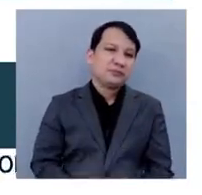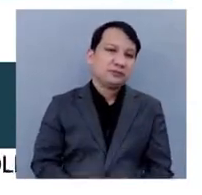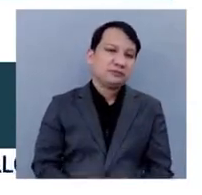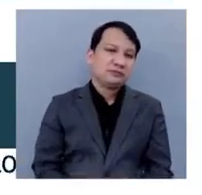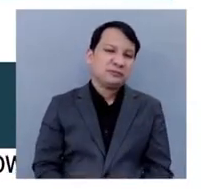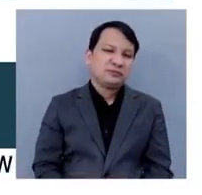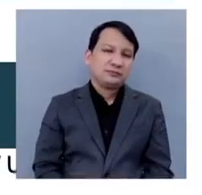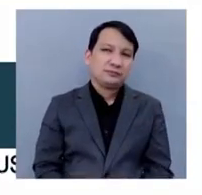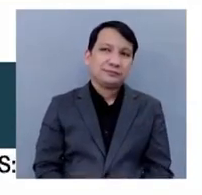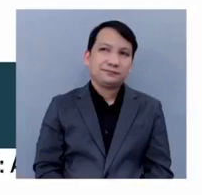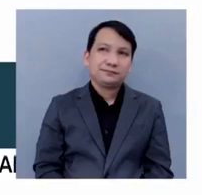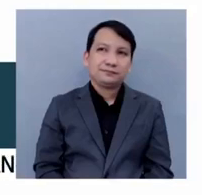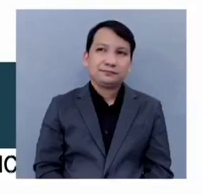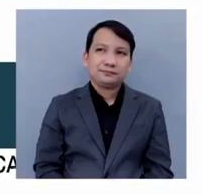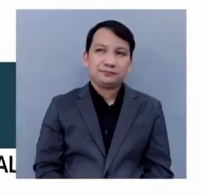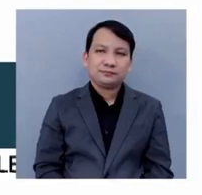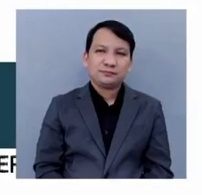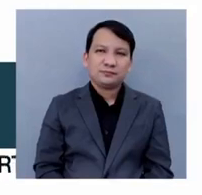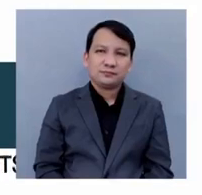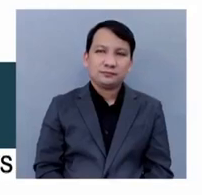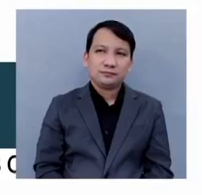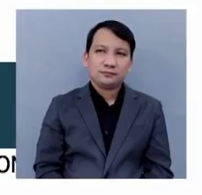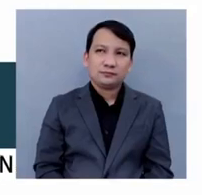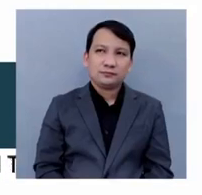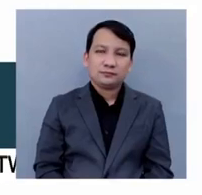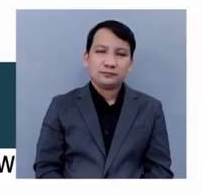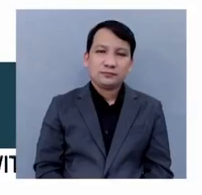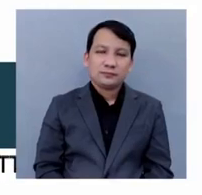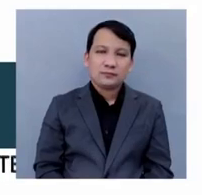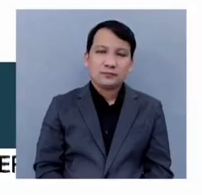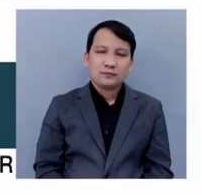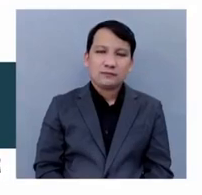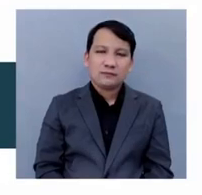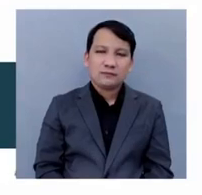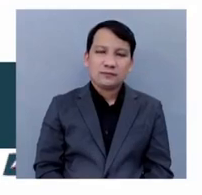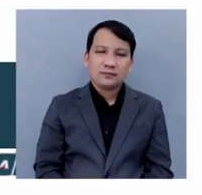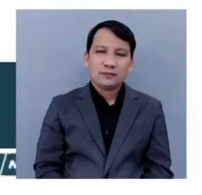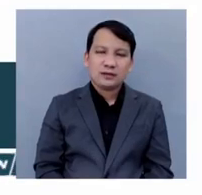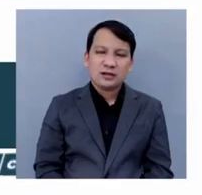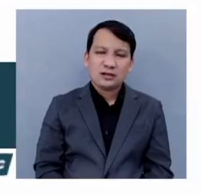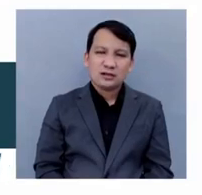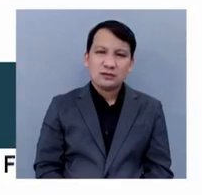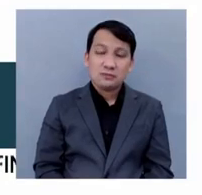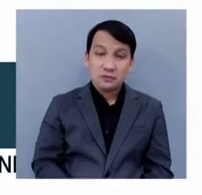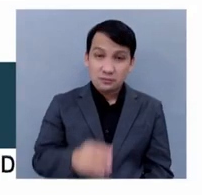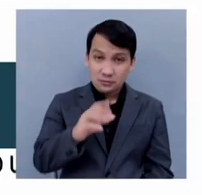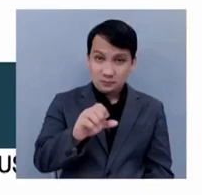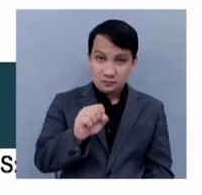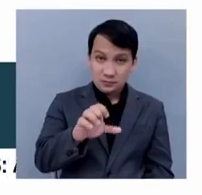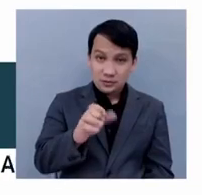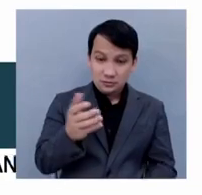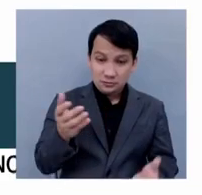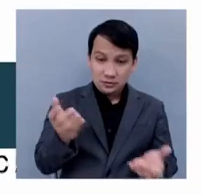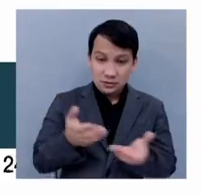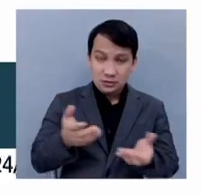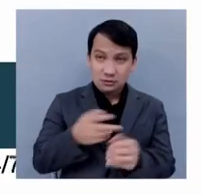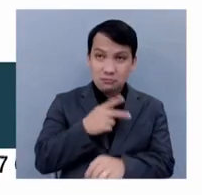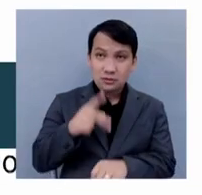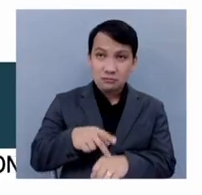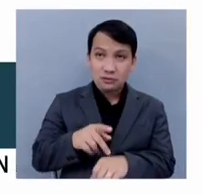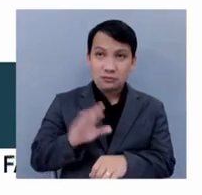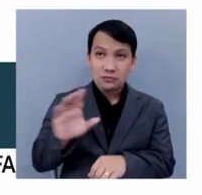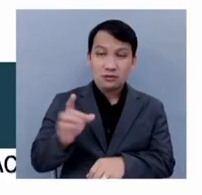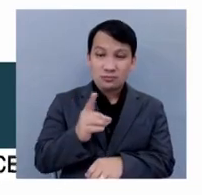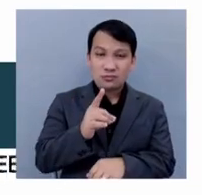Knowing what you know, let's call it Ruben. For the cases here in the Philippines, which totals up to